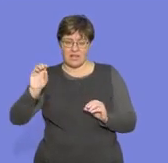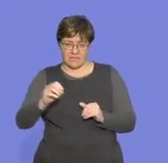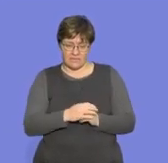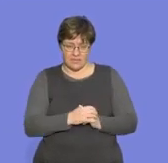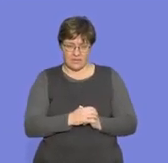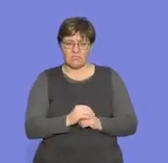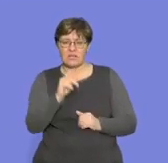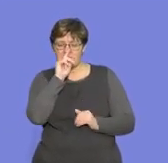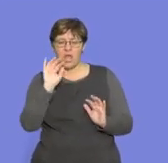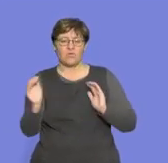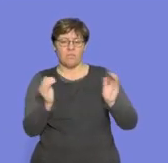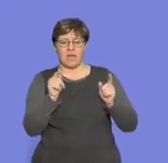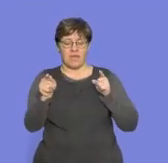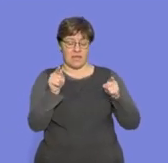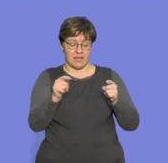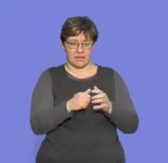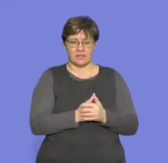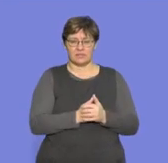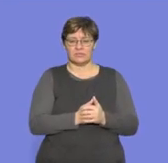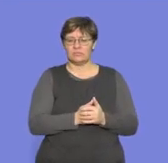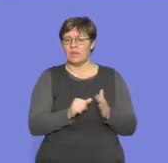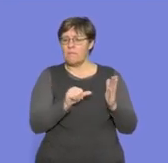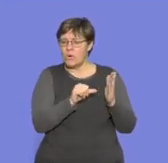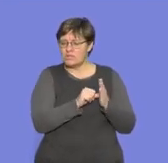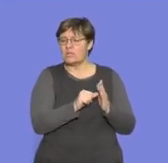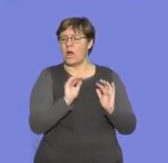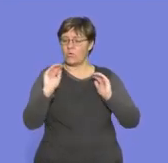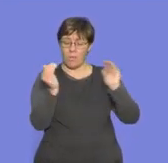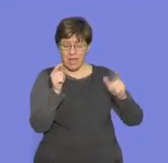in comparison. I think it's important that you're able to compare both